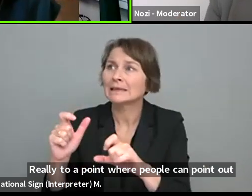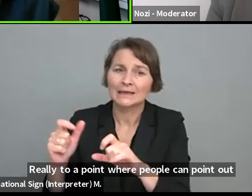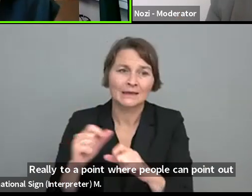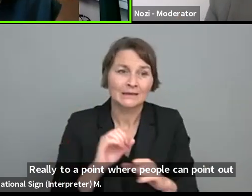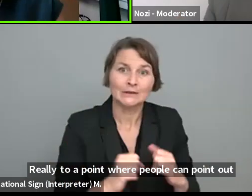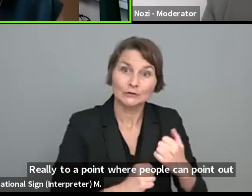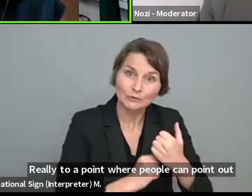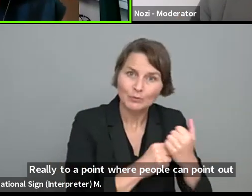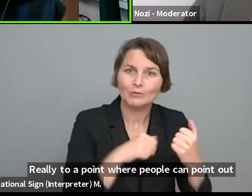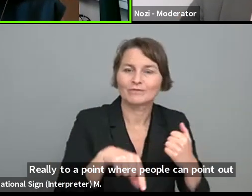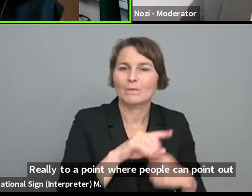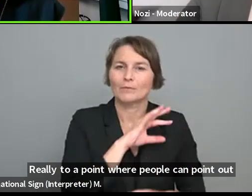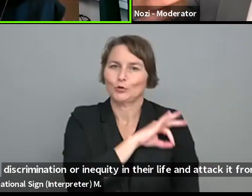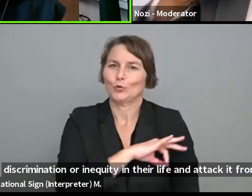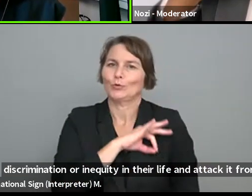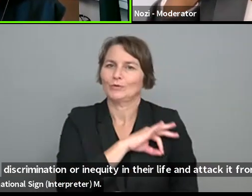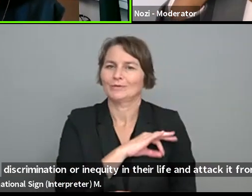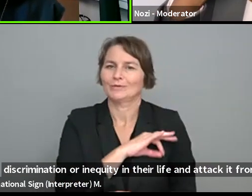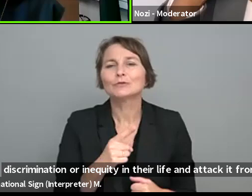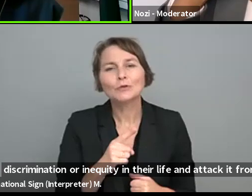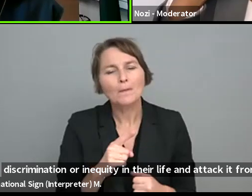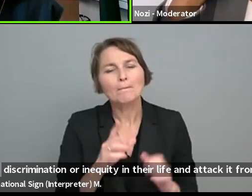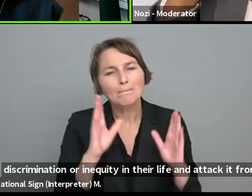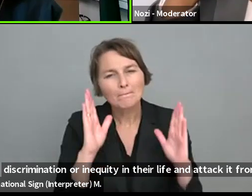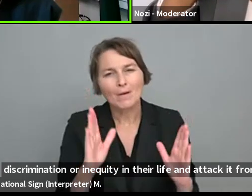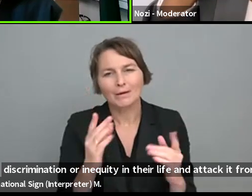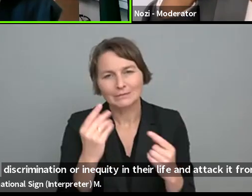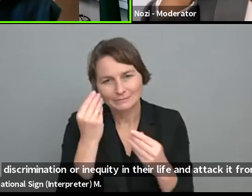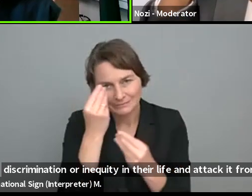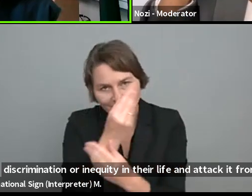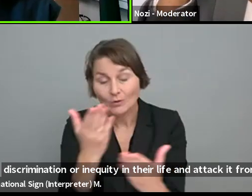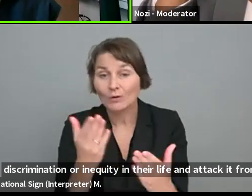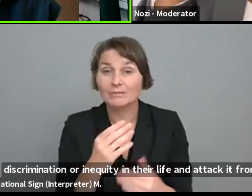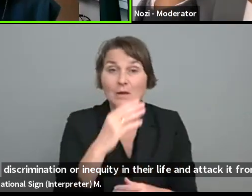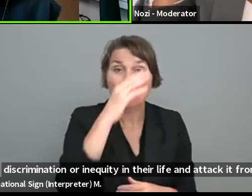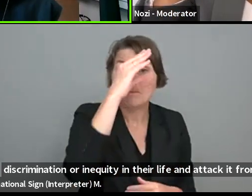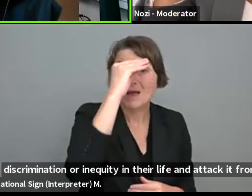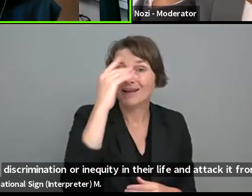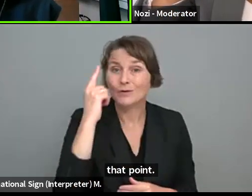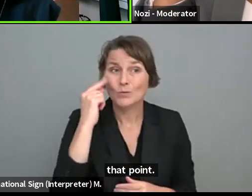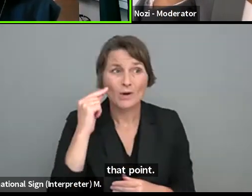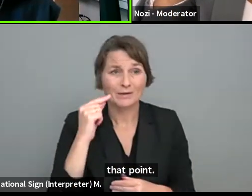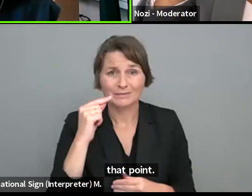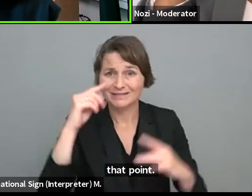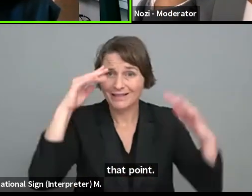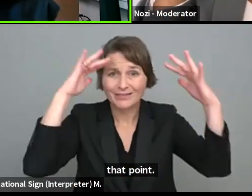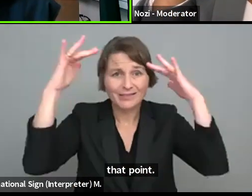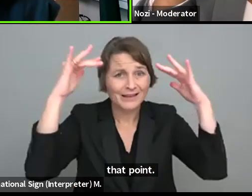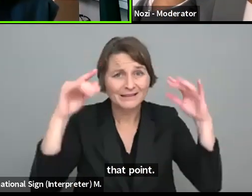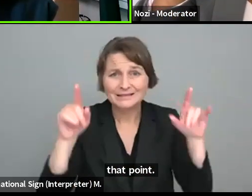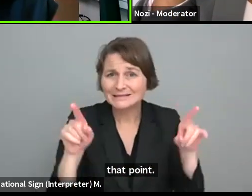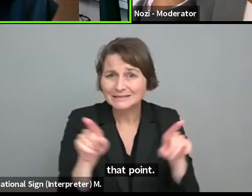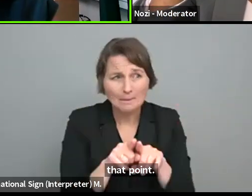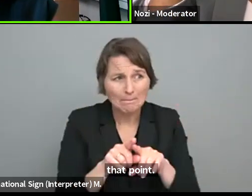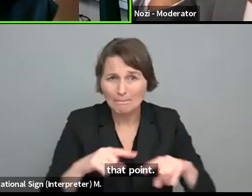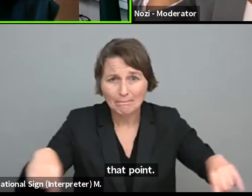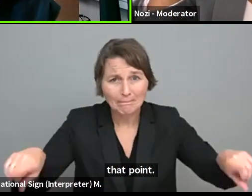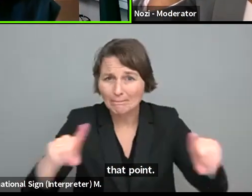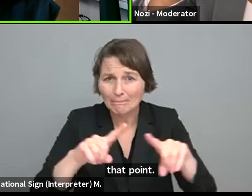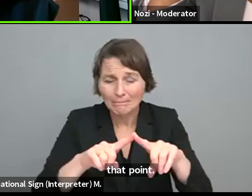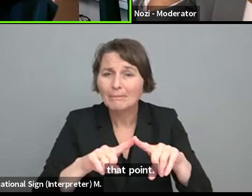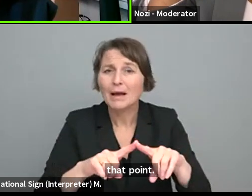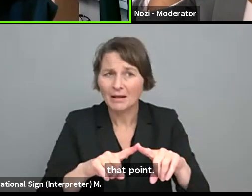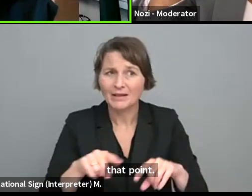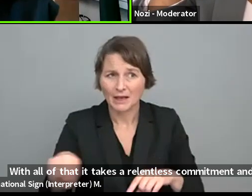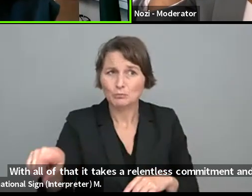city workers. But I would say men and women are on the same side on this. most of us get it. And I think